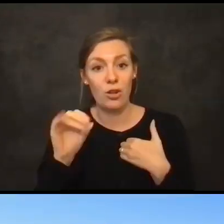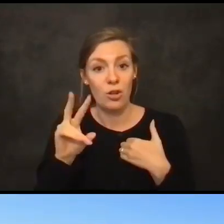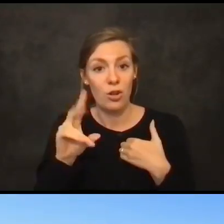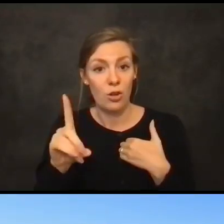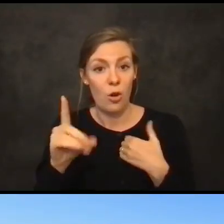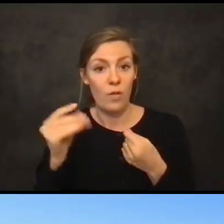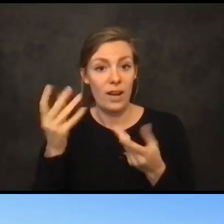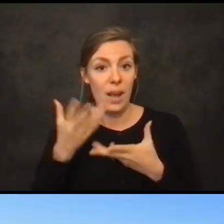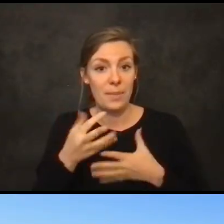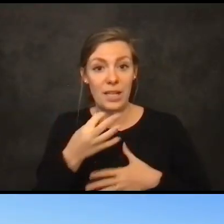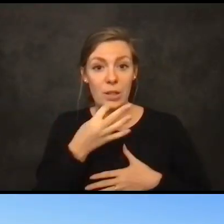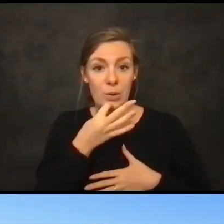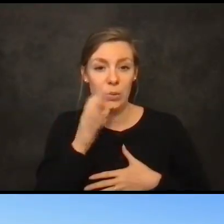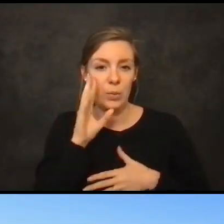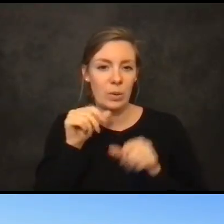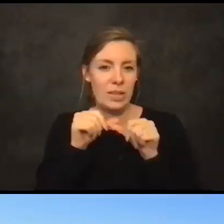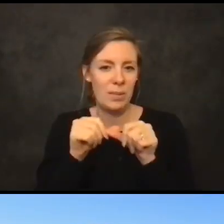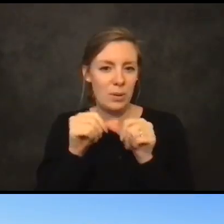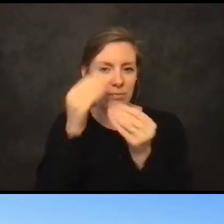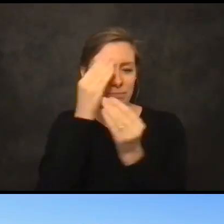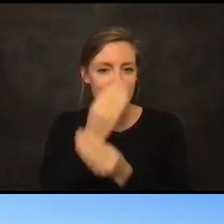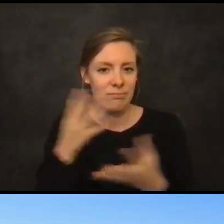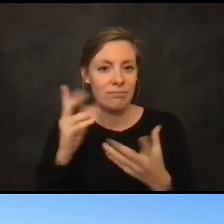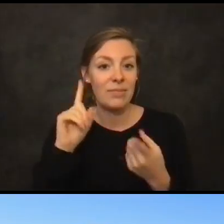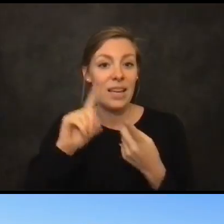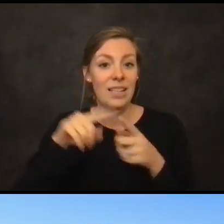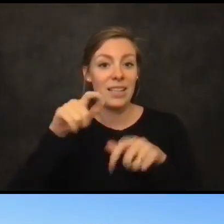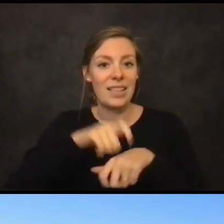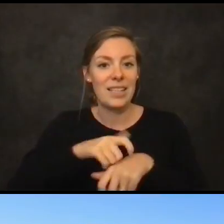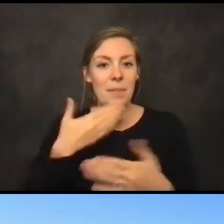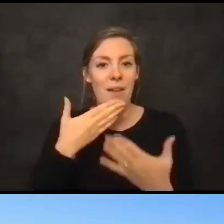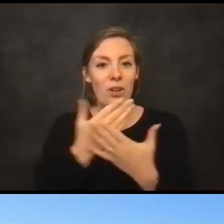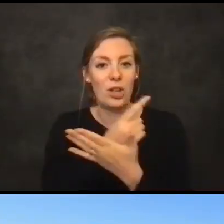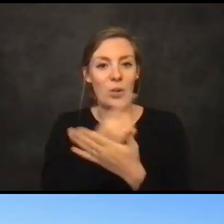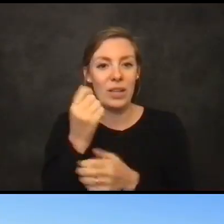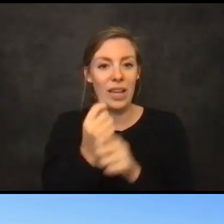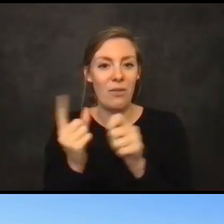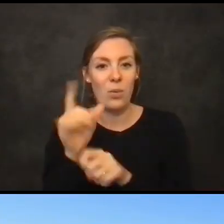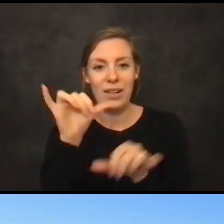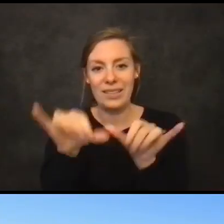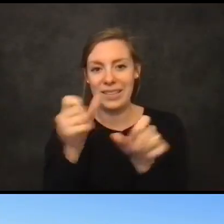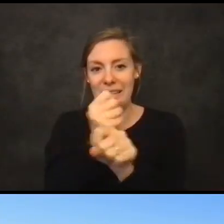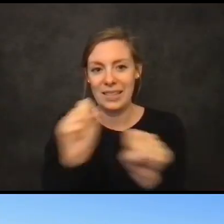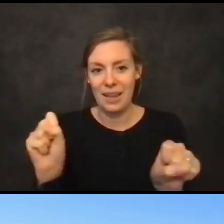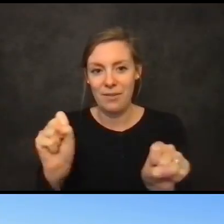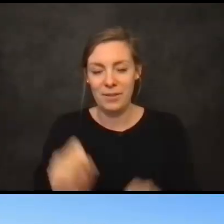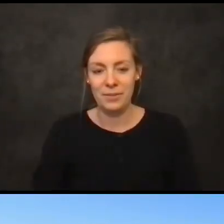soon. We will keep you posted. Until then, have a good week, everybody, and stay safe.